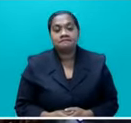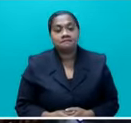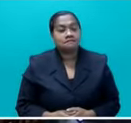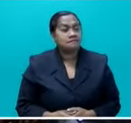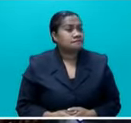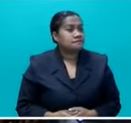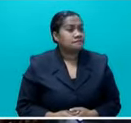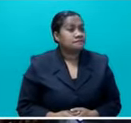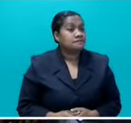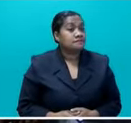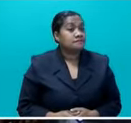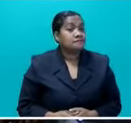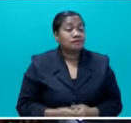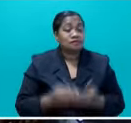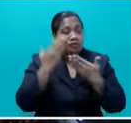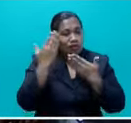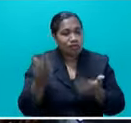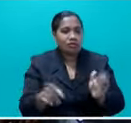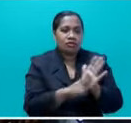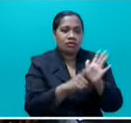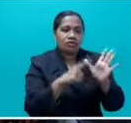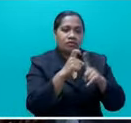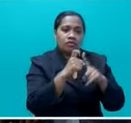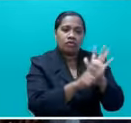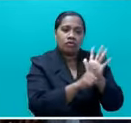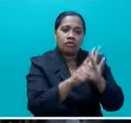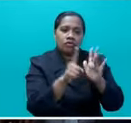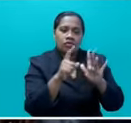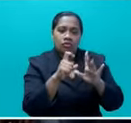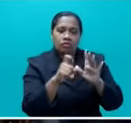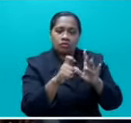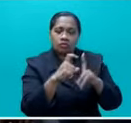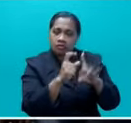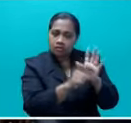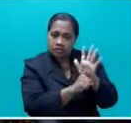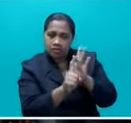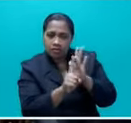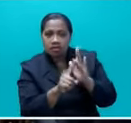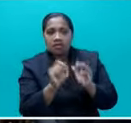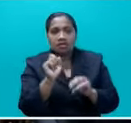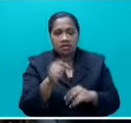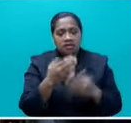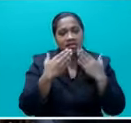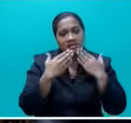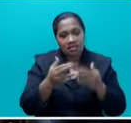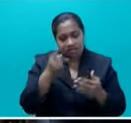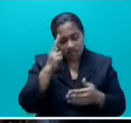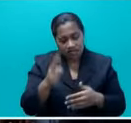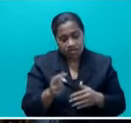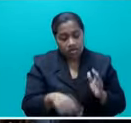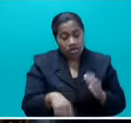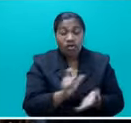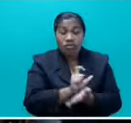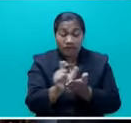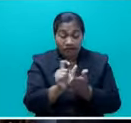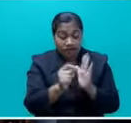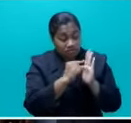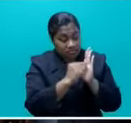Honorable Ronrondo, you have the floor. Yeah, thank you, Chair. Just a matter of clarification on section